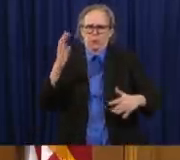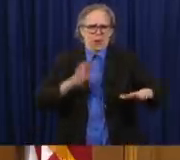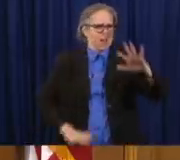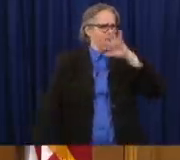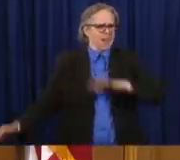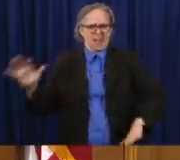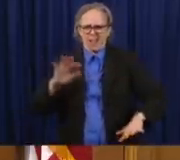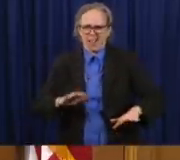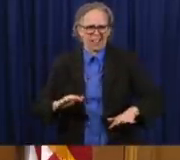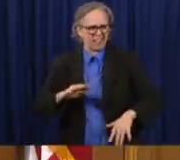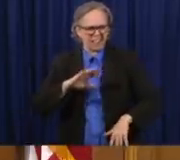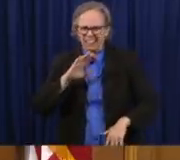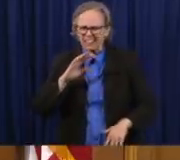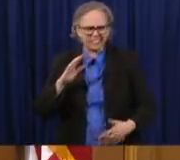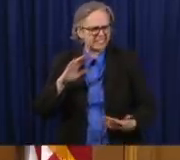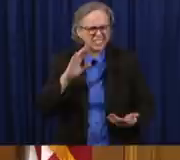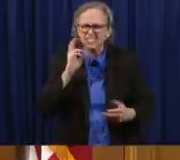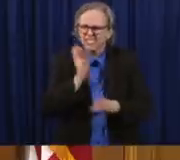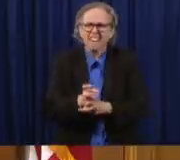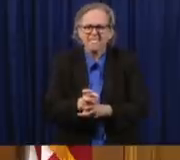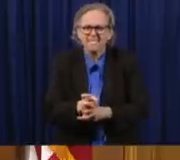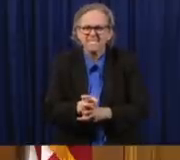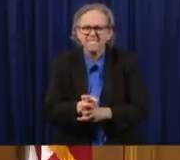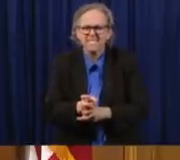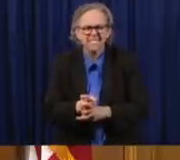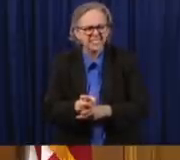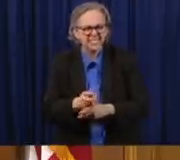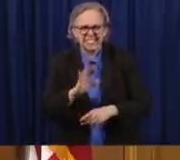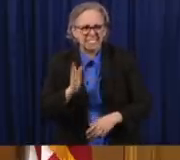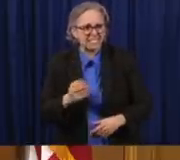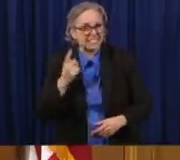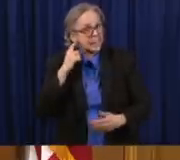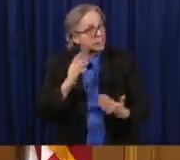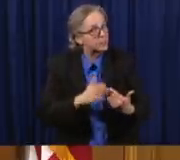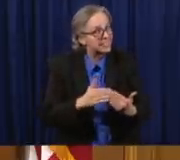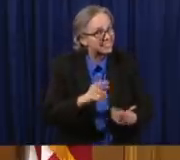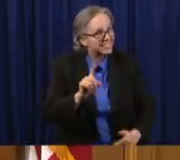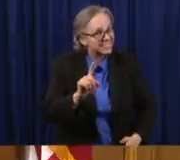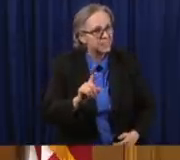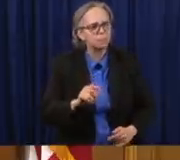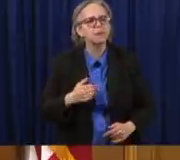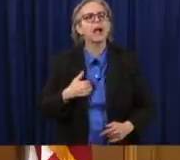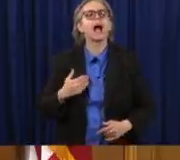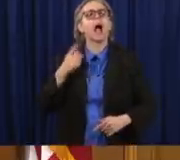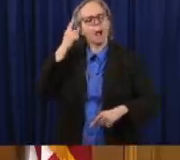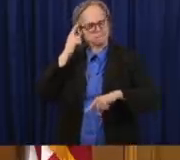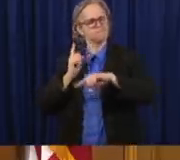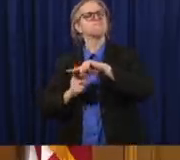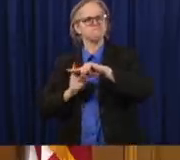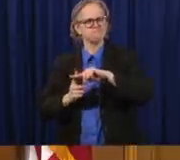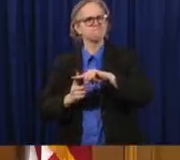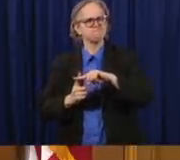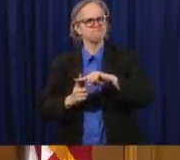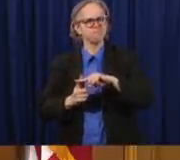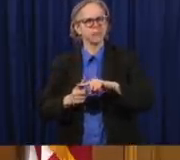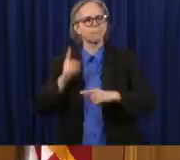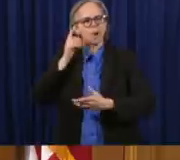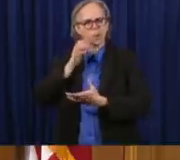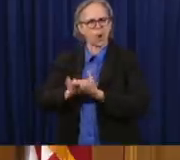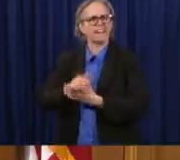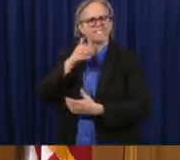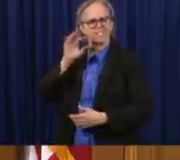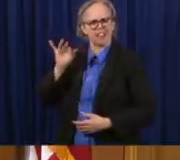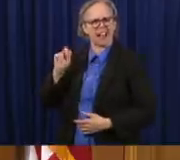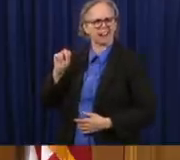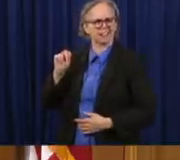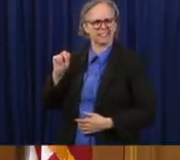tough. No one says it's easy, but I am an optimist. My wife Fran says anybody with 8 children